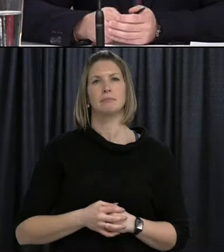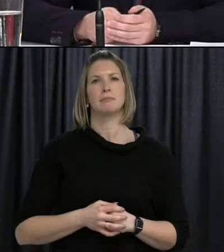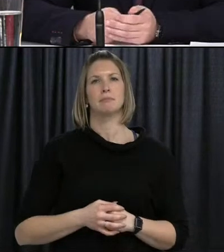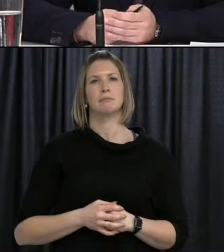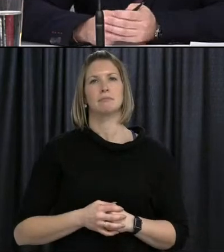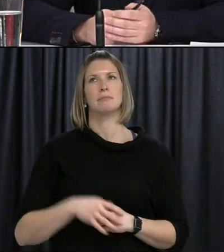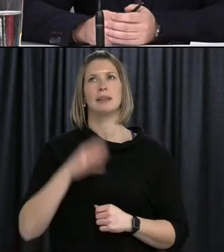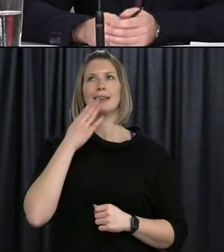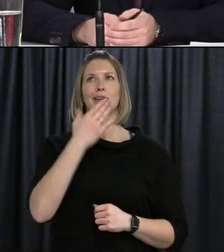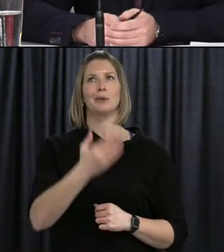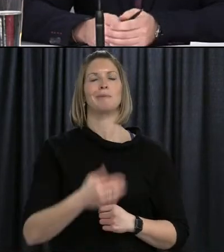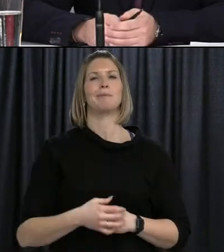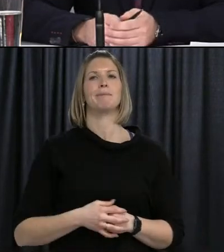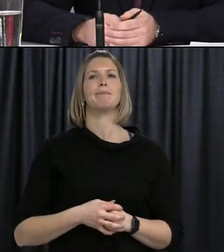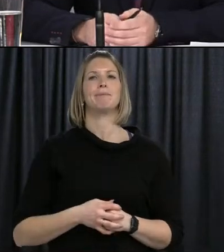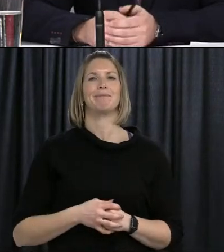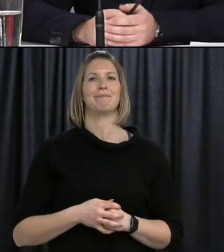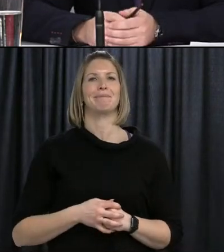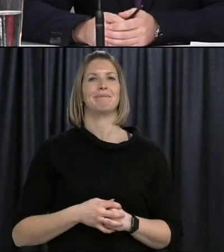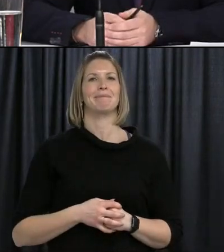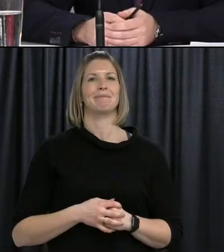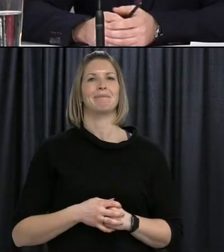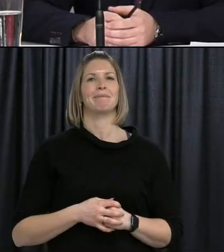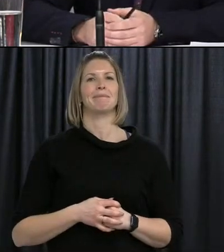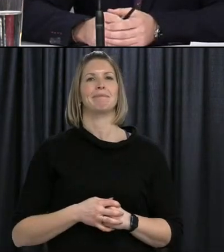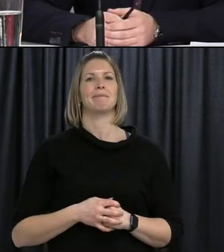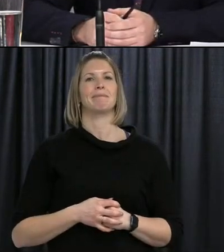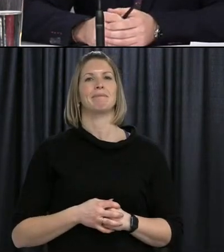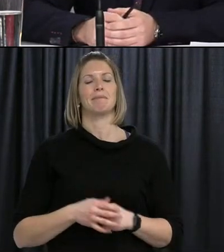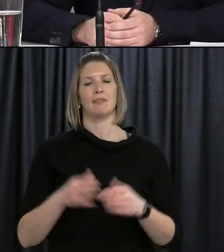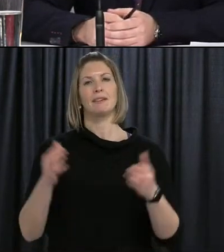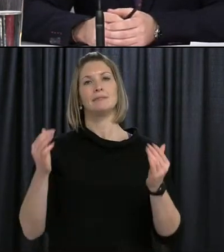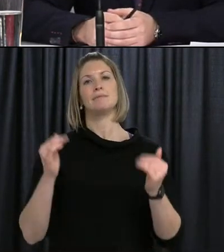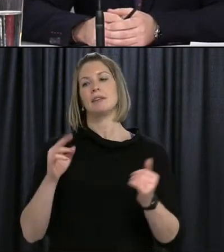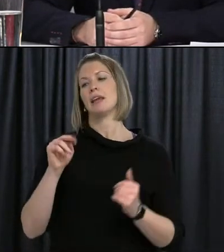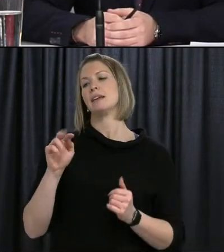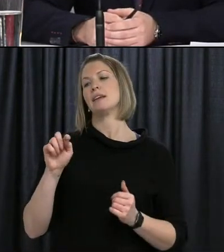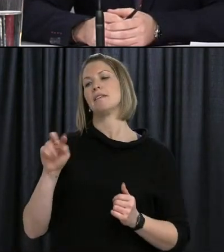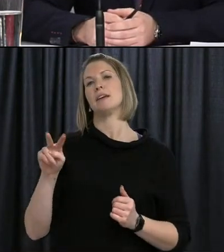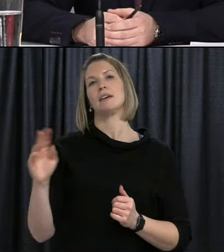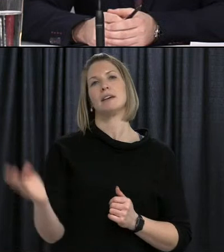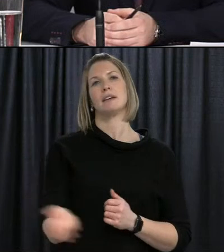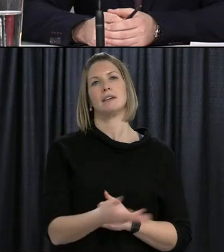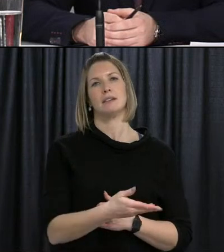Thank you. Our next questions are from Kellyanne Roberts with NTV. Please go ahead.